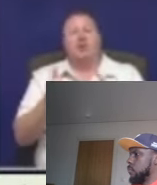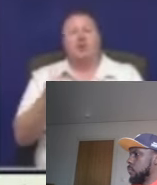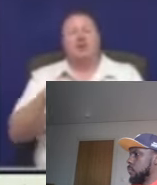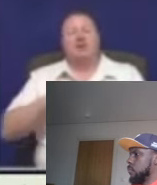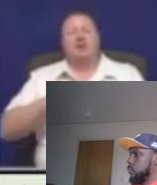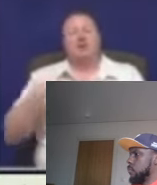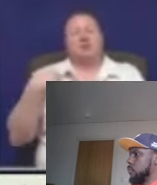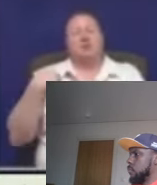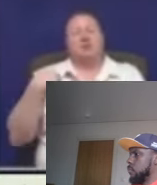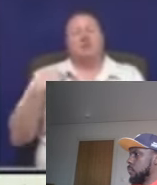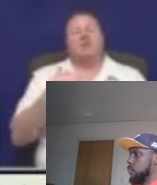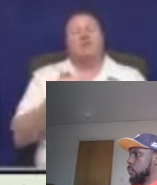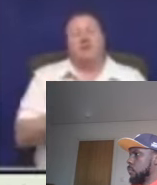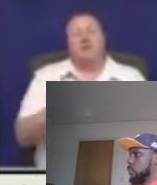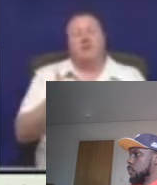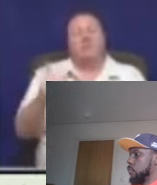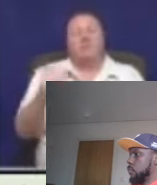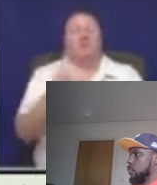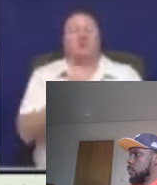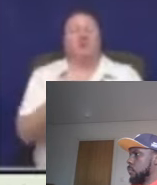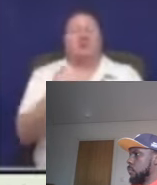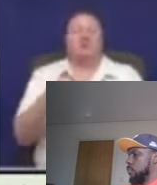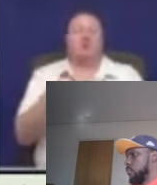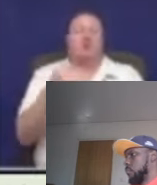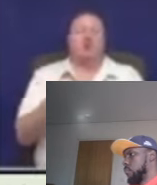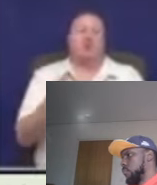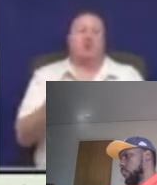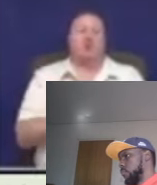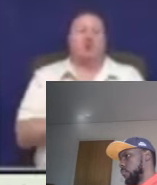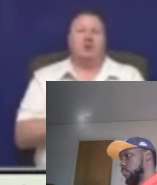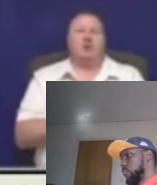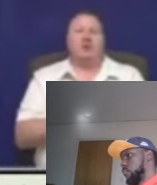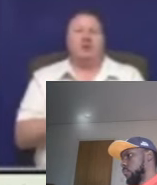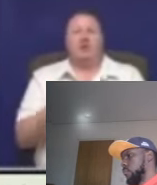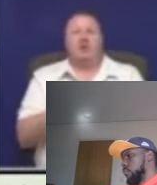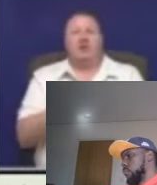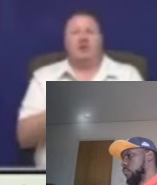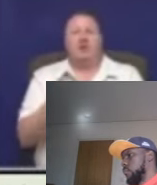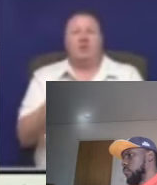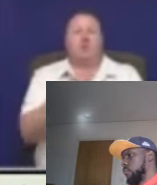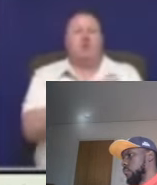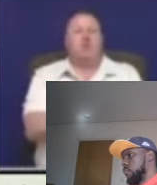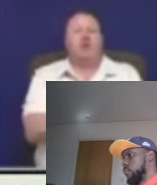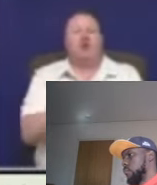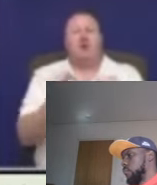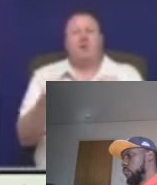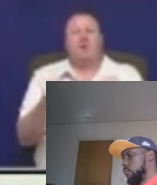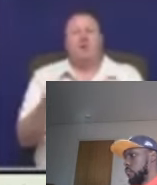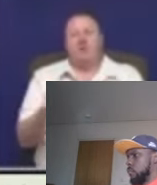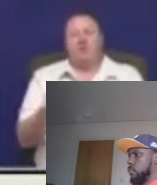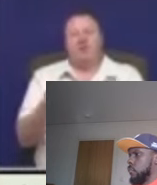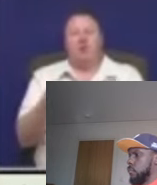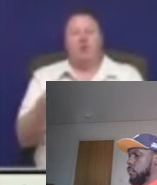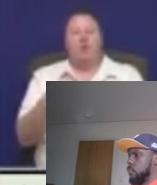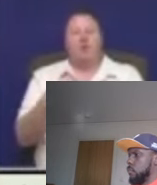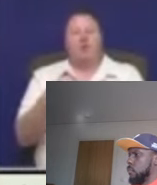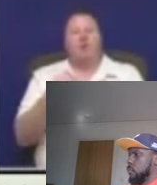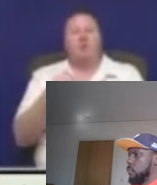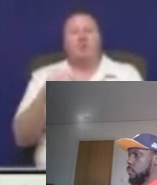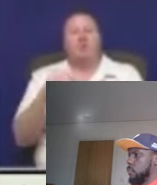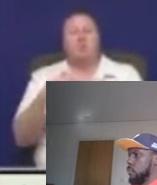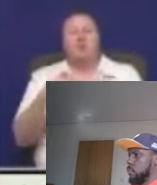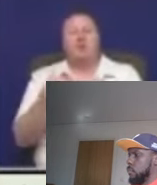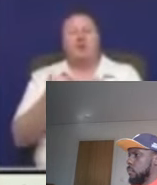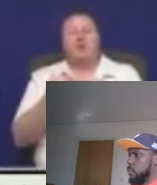at every phase of a project. We're additionally developing a pre-approved panel of contractors who have demonstrated